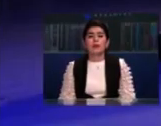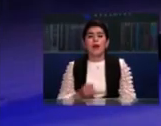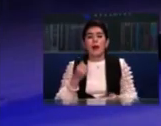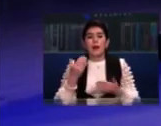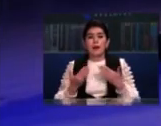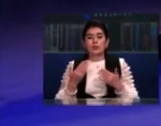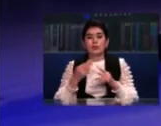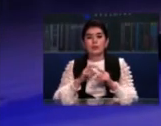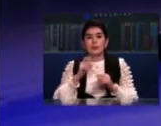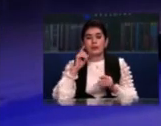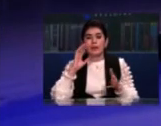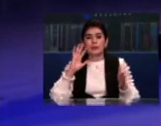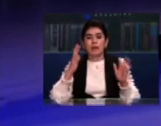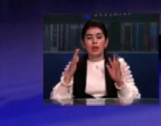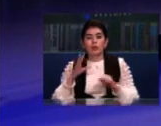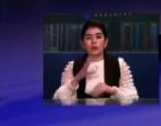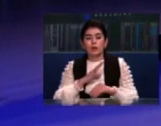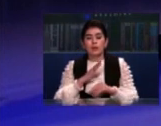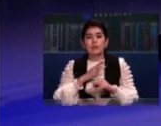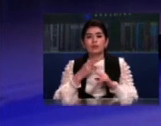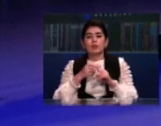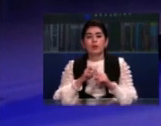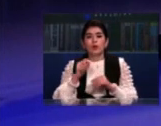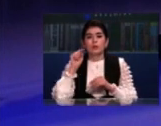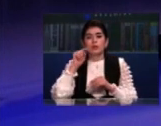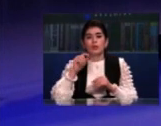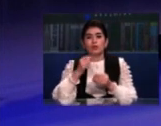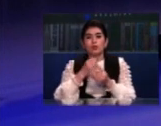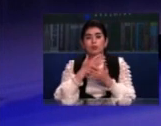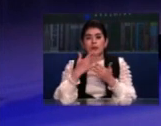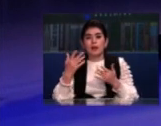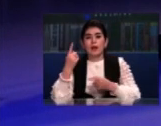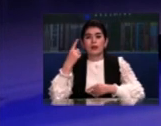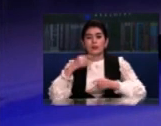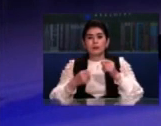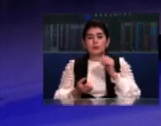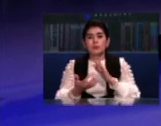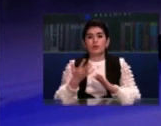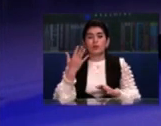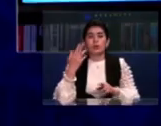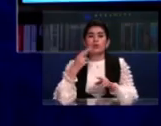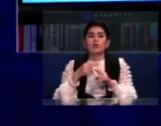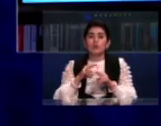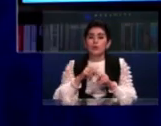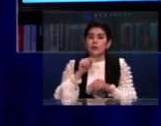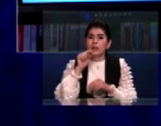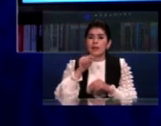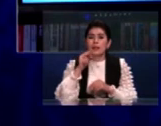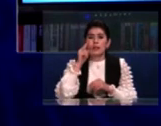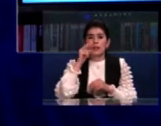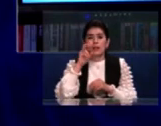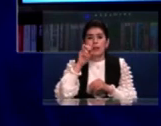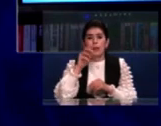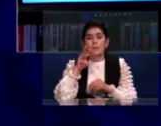Agarda sirt yaltiroq bo'lsa, demak, o'ziga tushayotgan yorug'likni yana qaytaradi. Shuning uchun bu delta